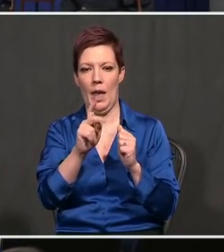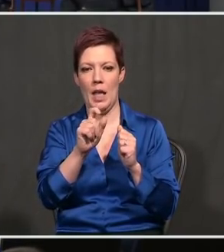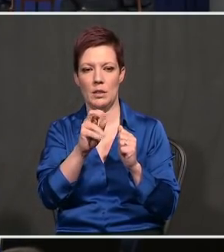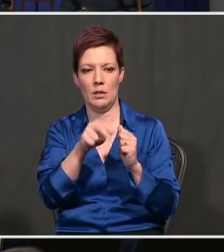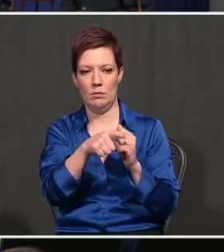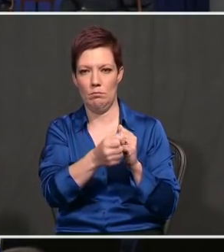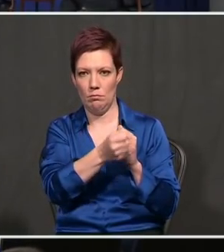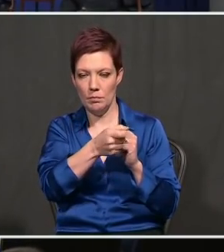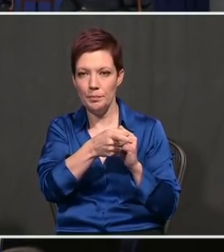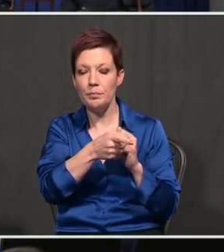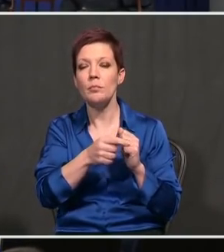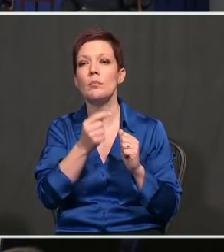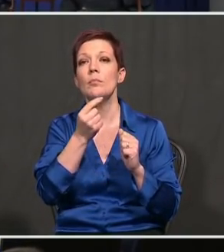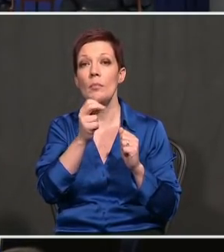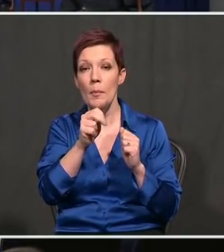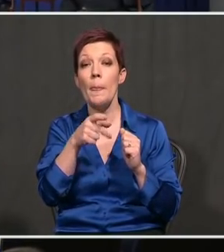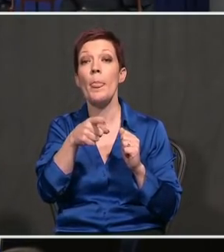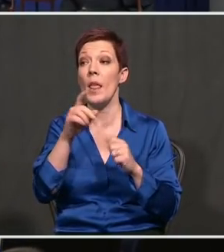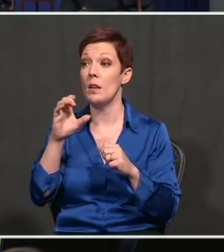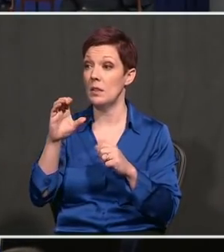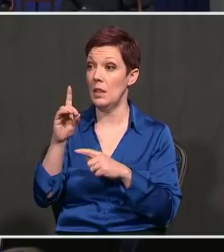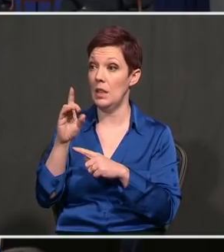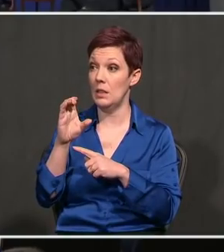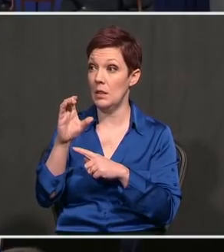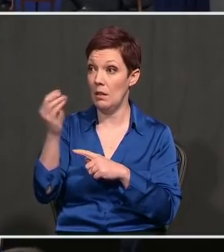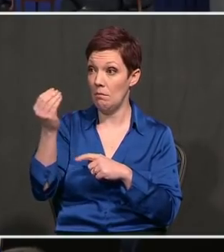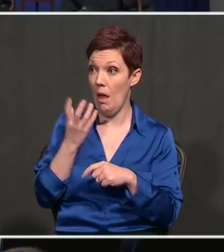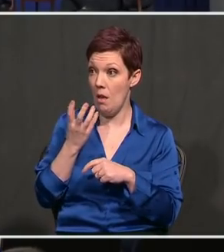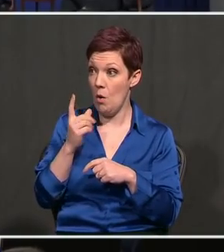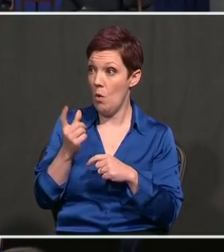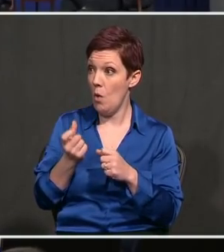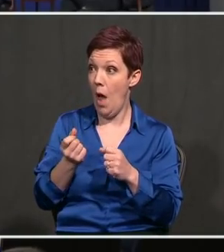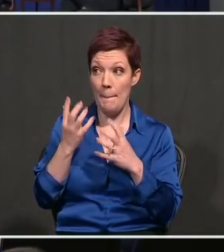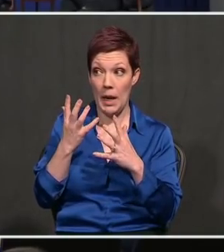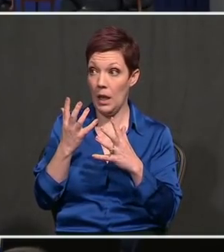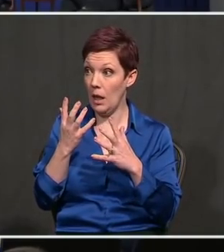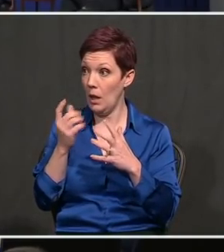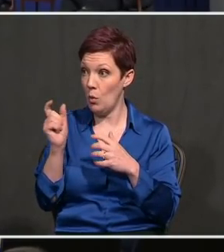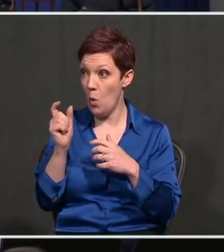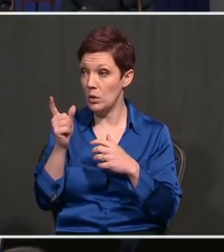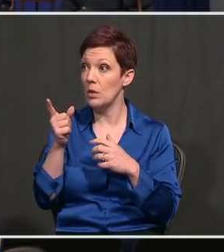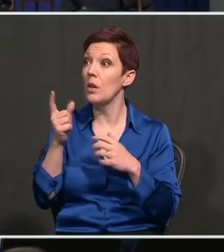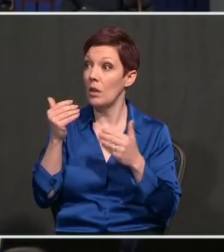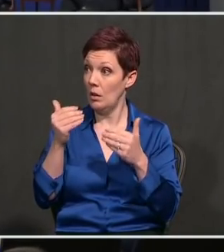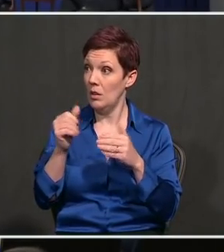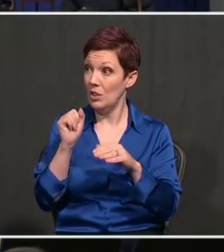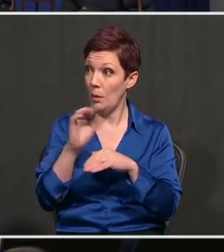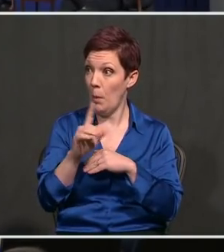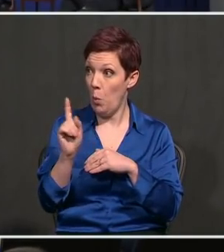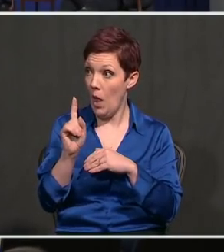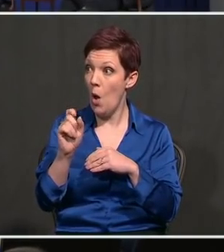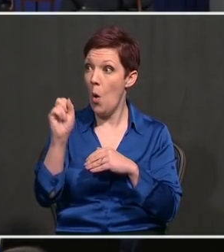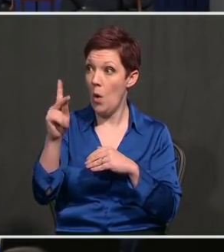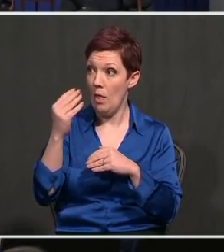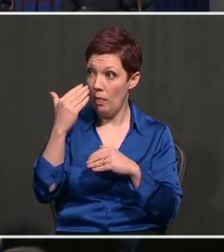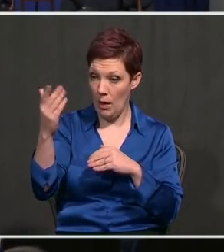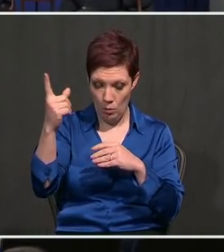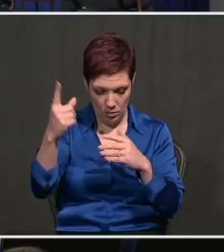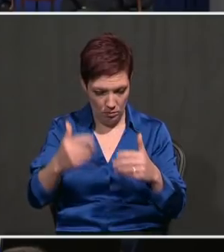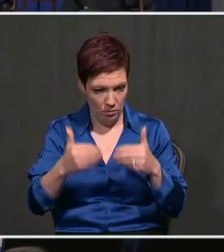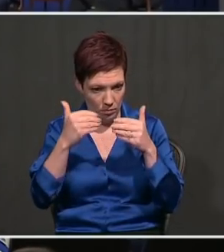terms of numbers of doses and where they need to be shipped. We will pull those individual orders from the pallet, pack them into a